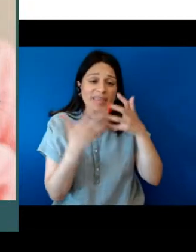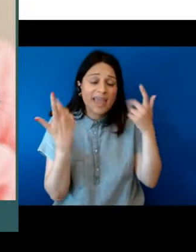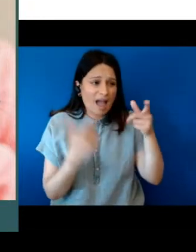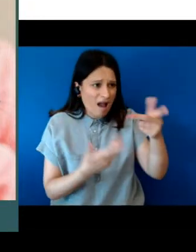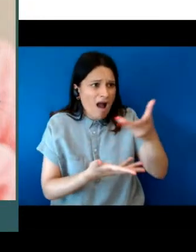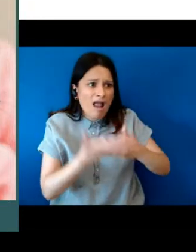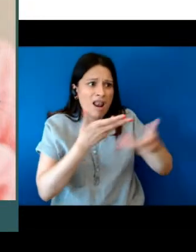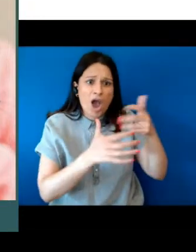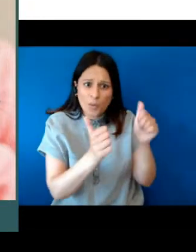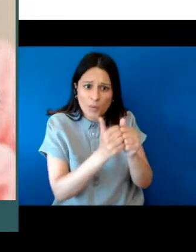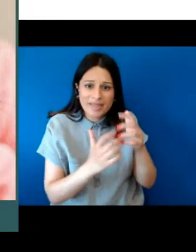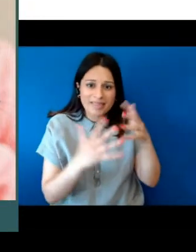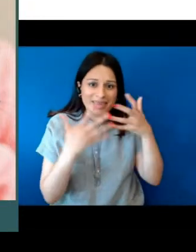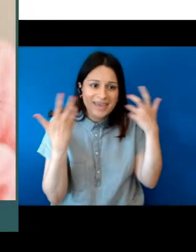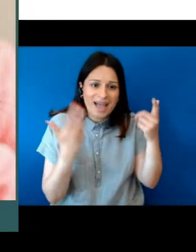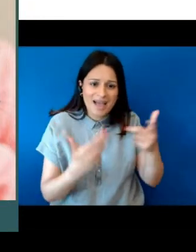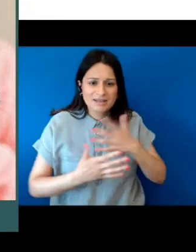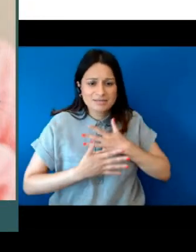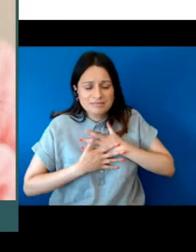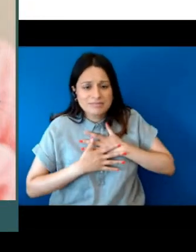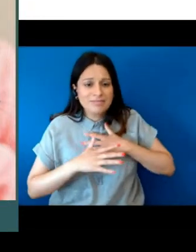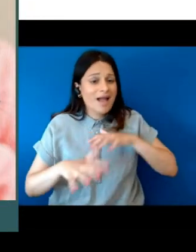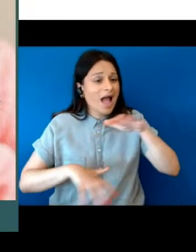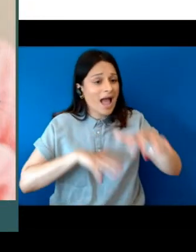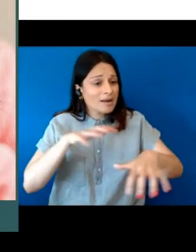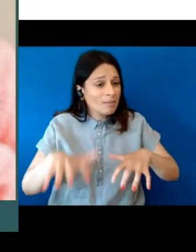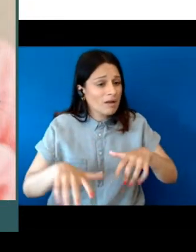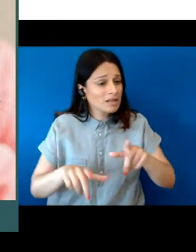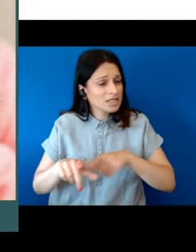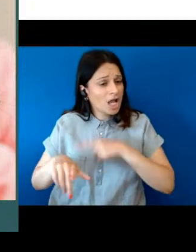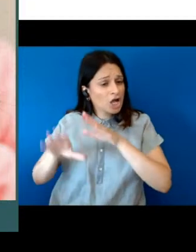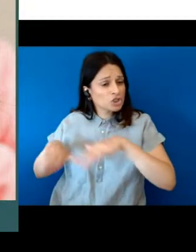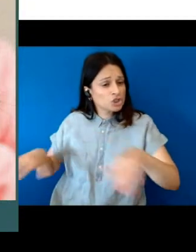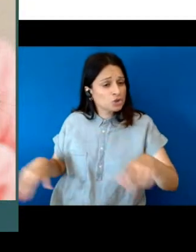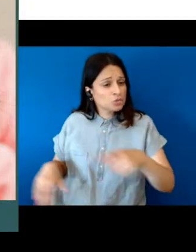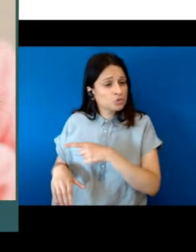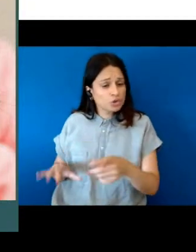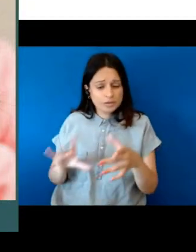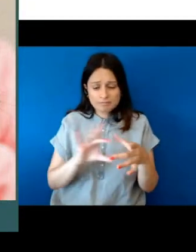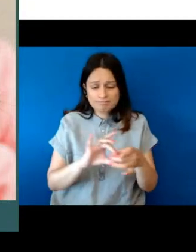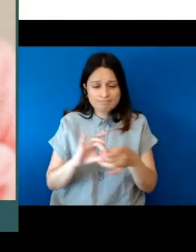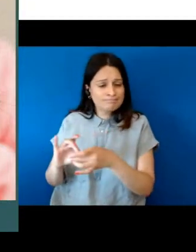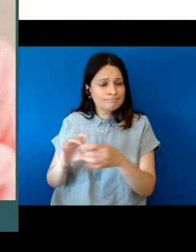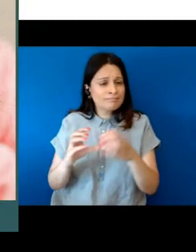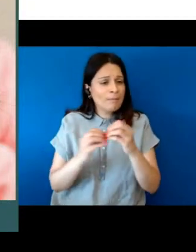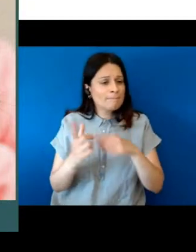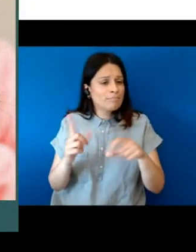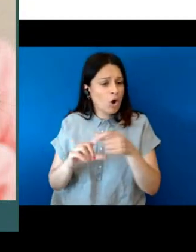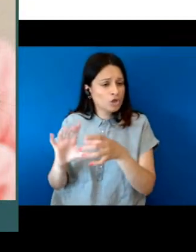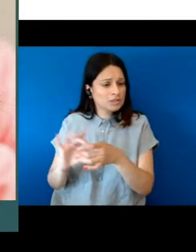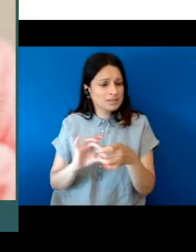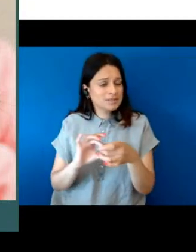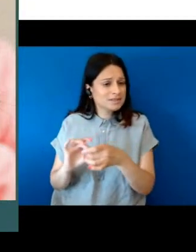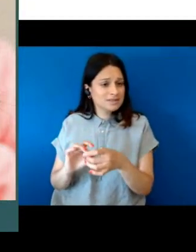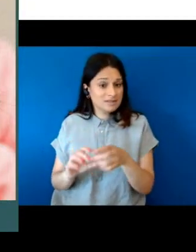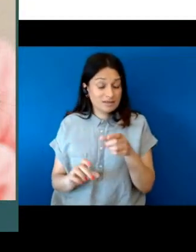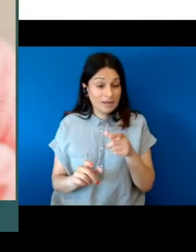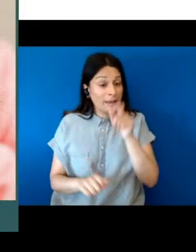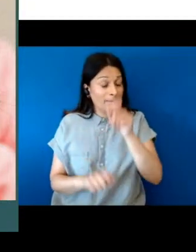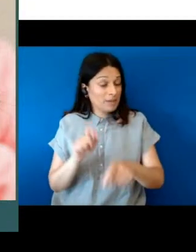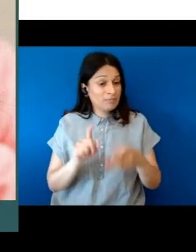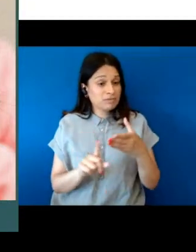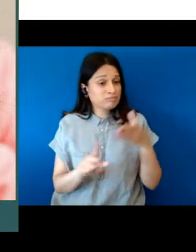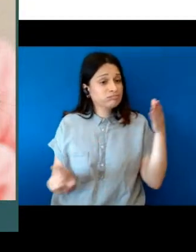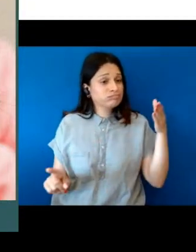their animals. Young children, you can see that special bonds with them. So it's a well recognized that they